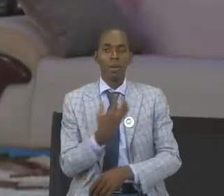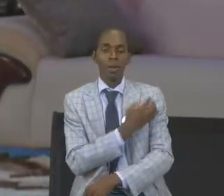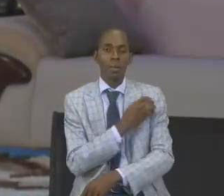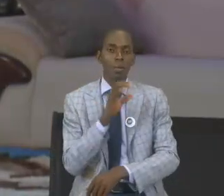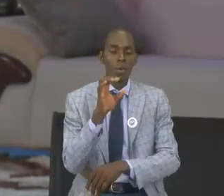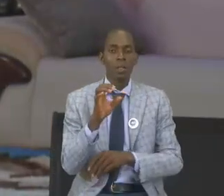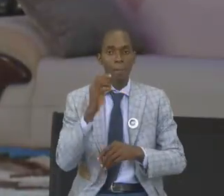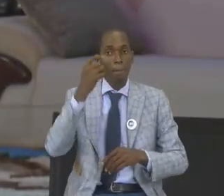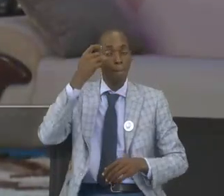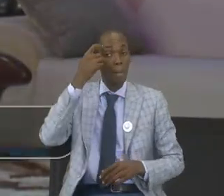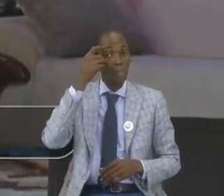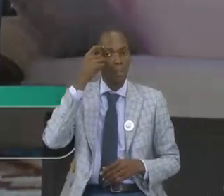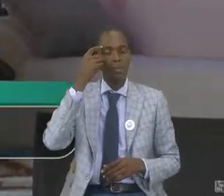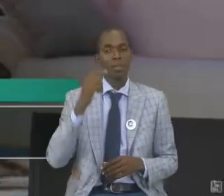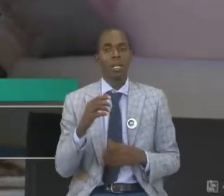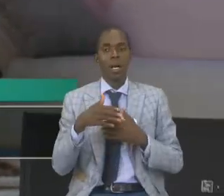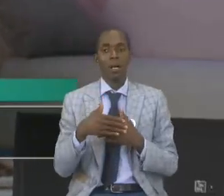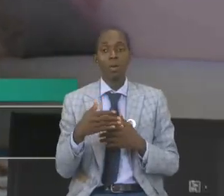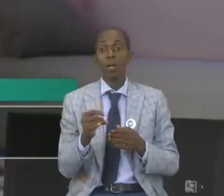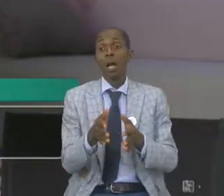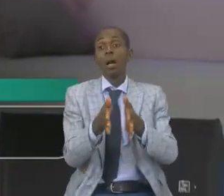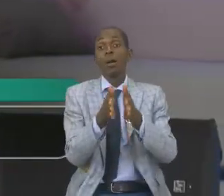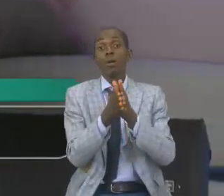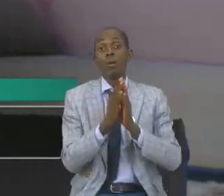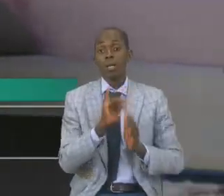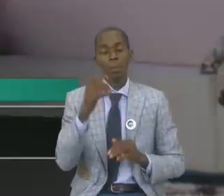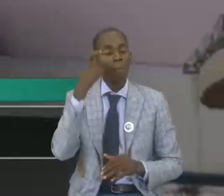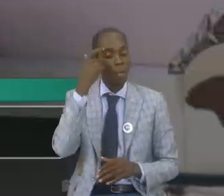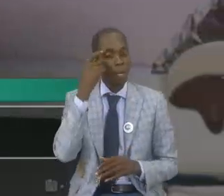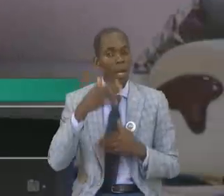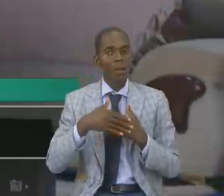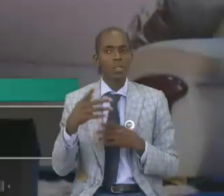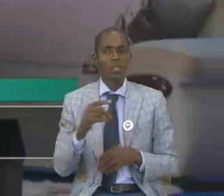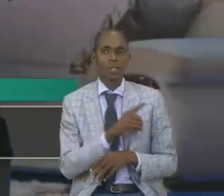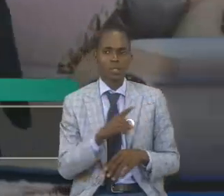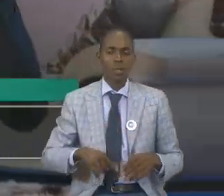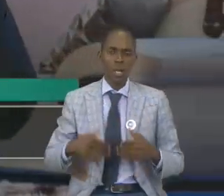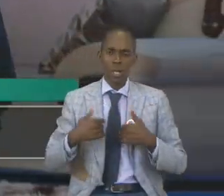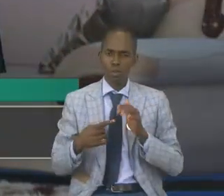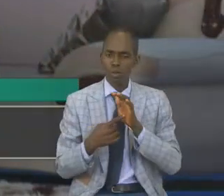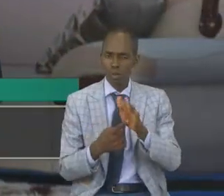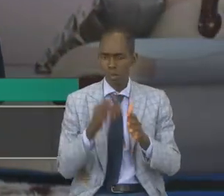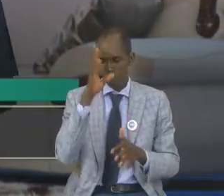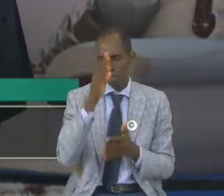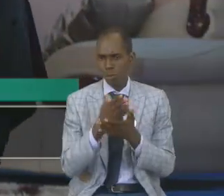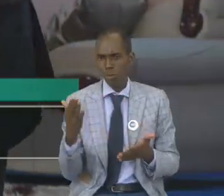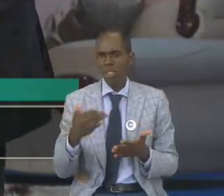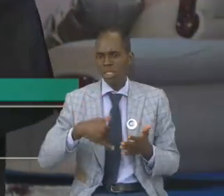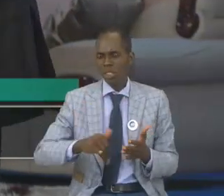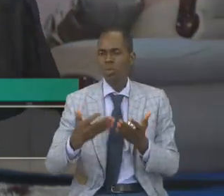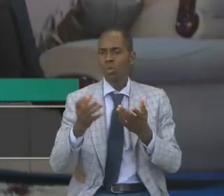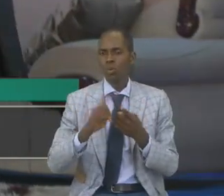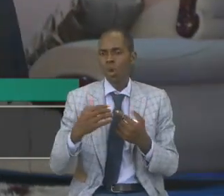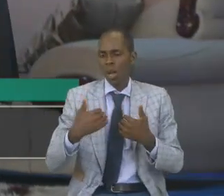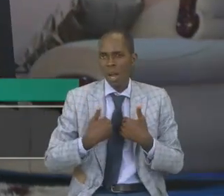inquiring mind. After the Lord had shown him the vision in chapter 7, he wanted to know, to have understanding of what these